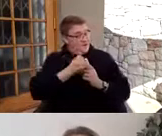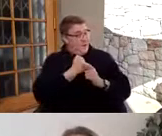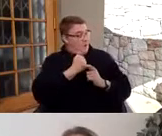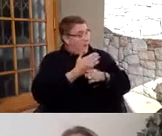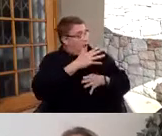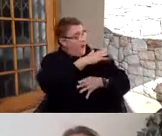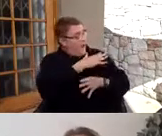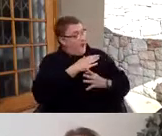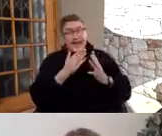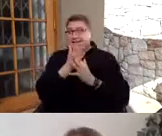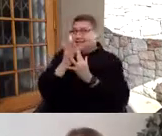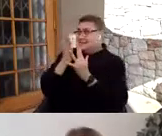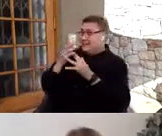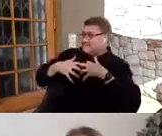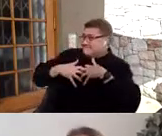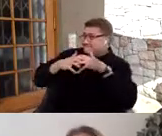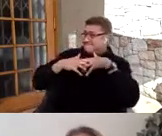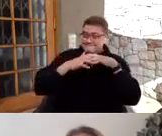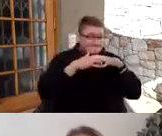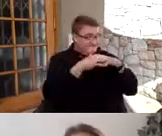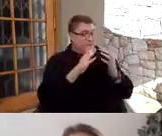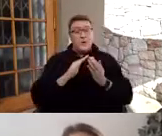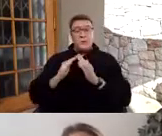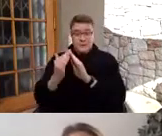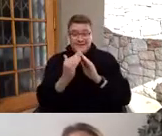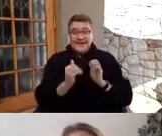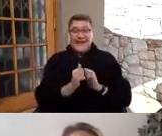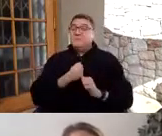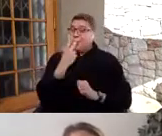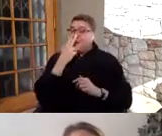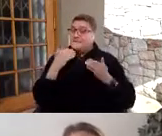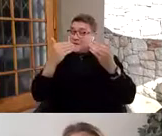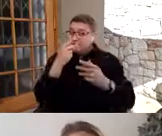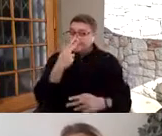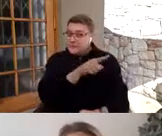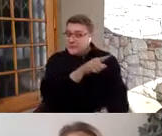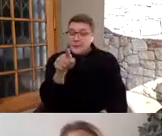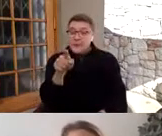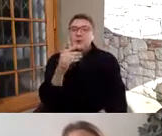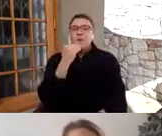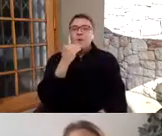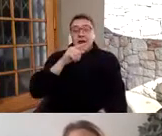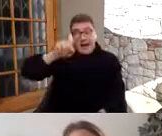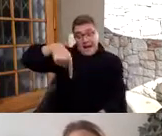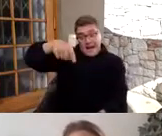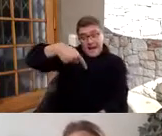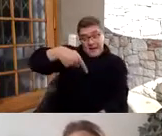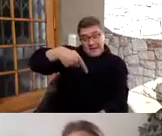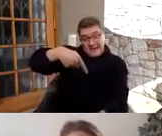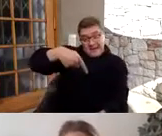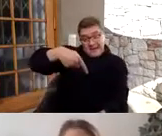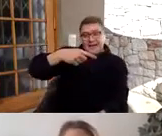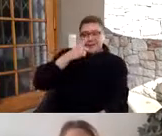and within your communities. We look forward to seeing you at our new upcoming sessions, and we'll be in contact